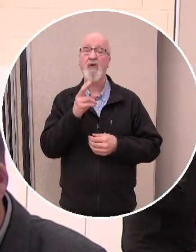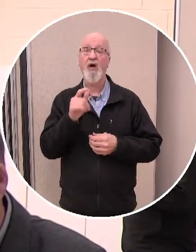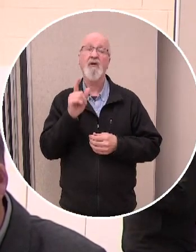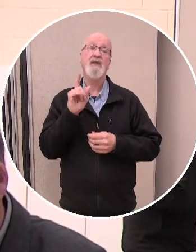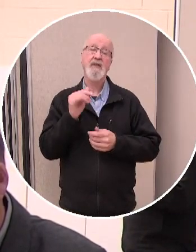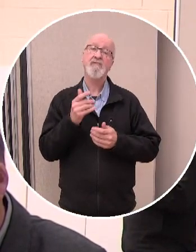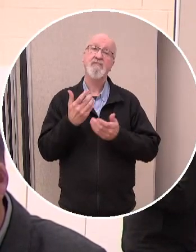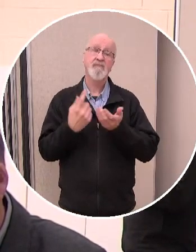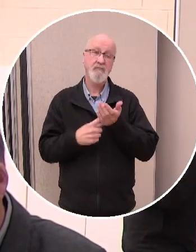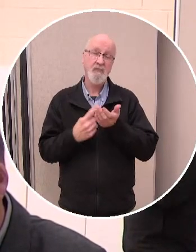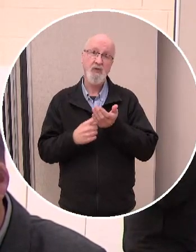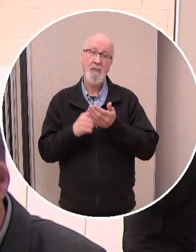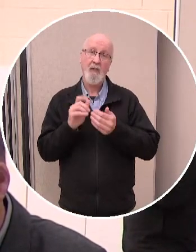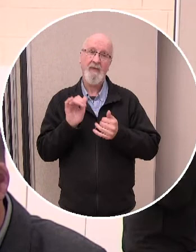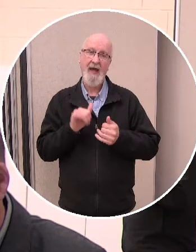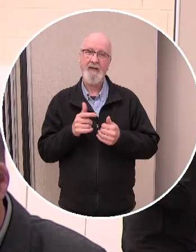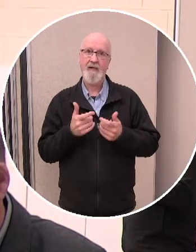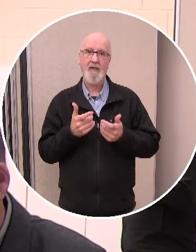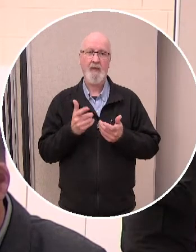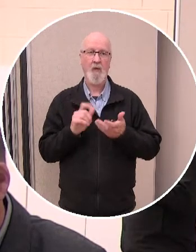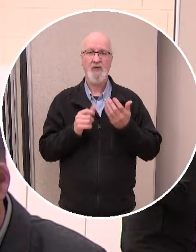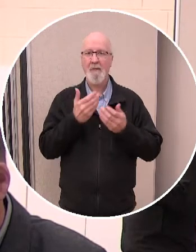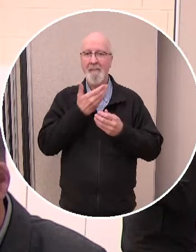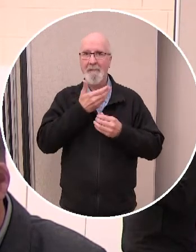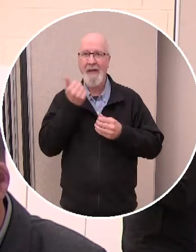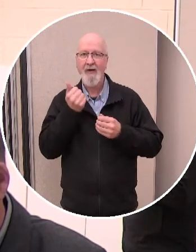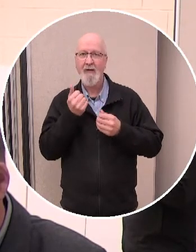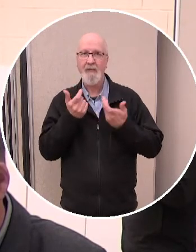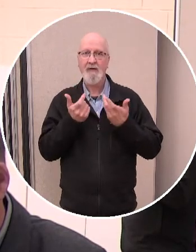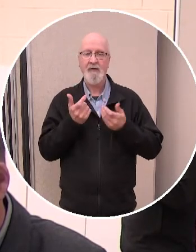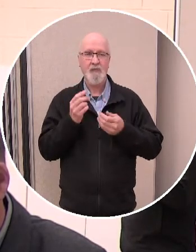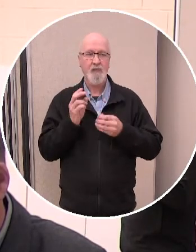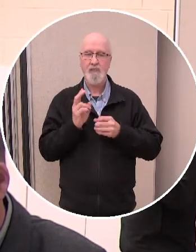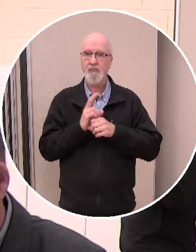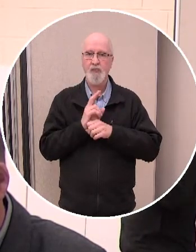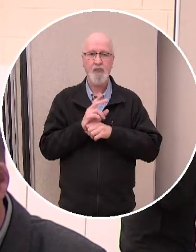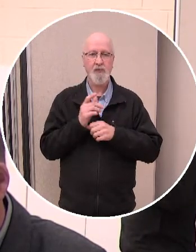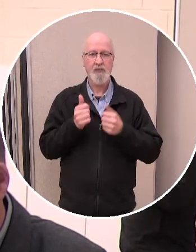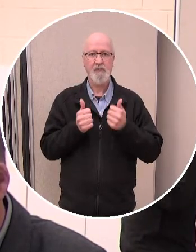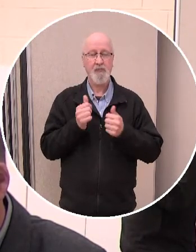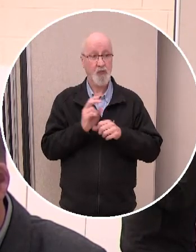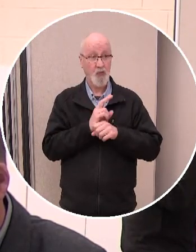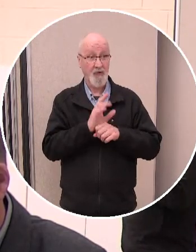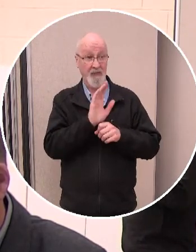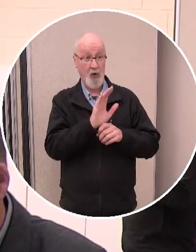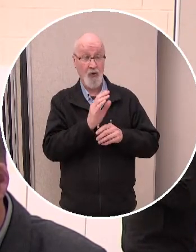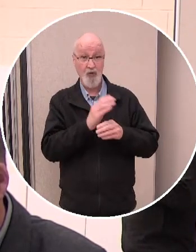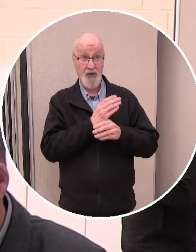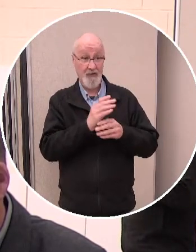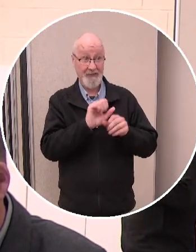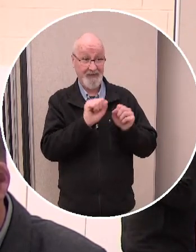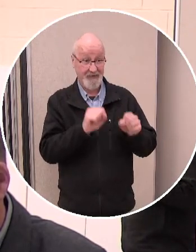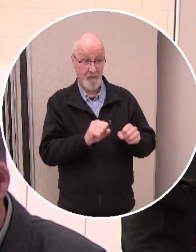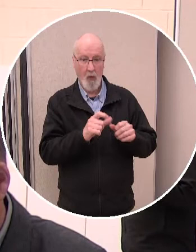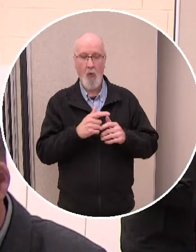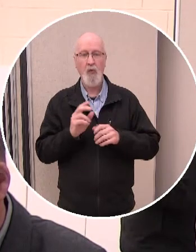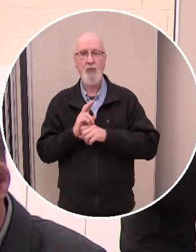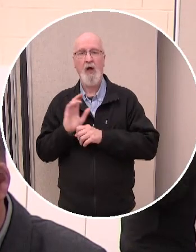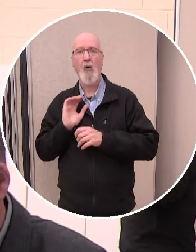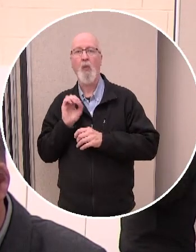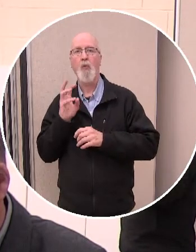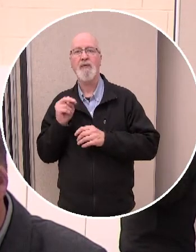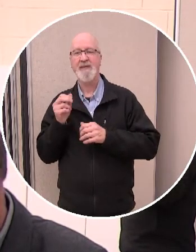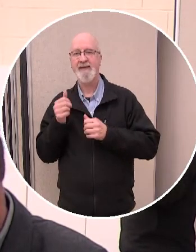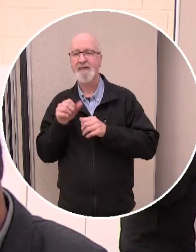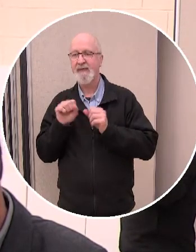commentary on what moving to the Government of Newfoundland and Labrador's core financial management system means and how it addresses